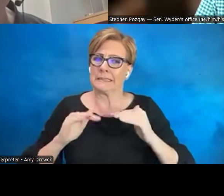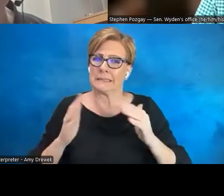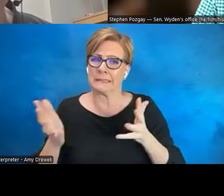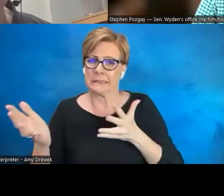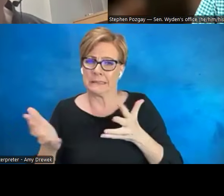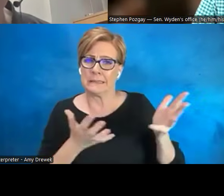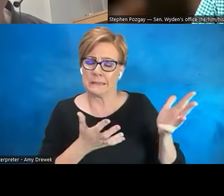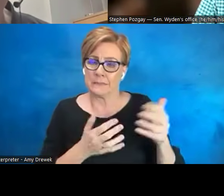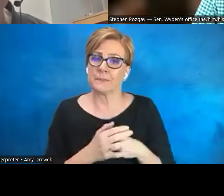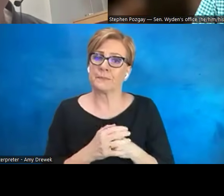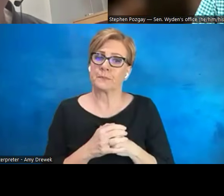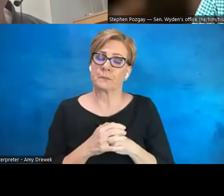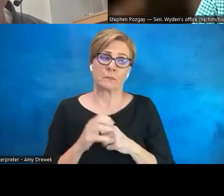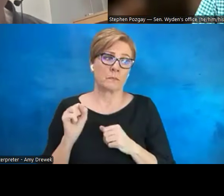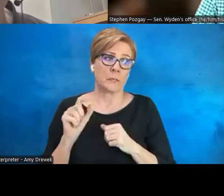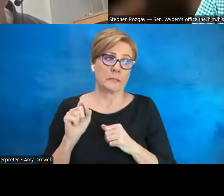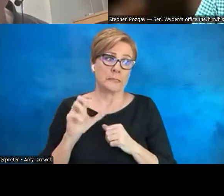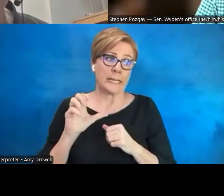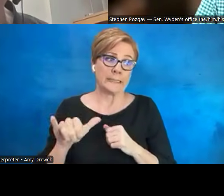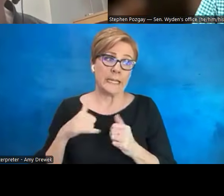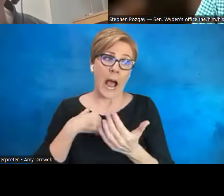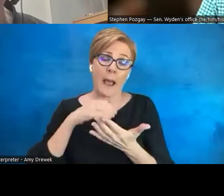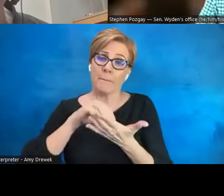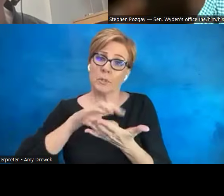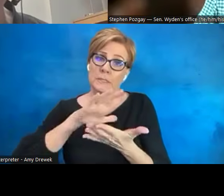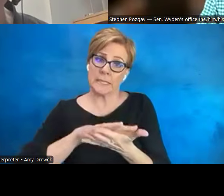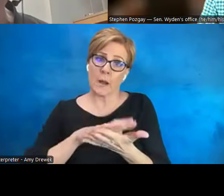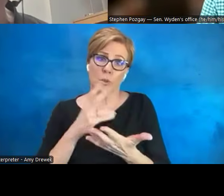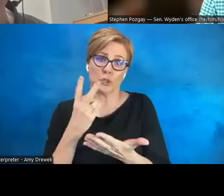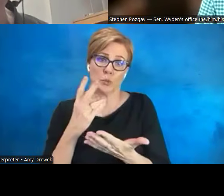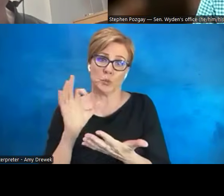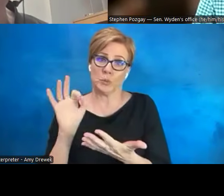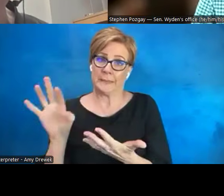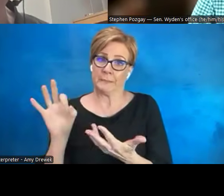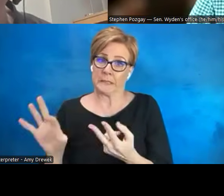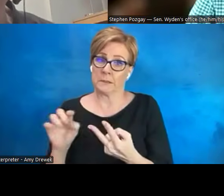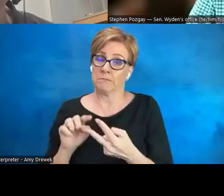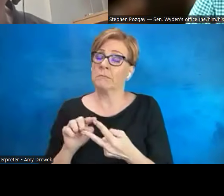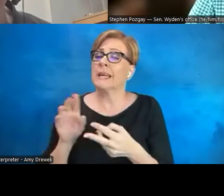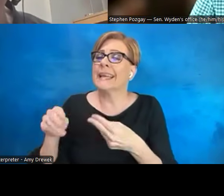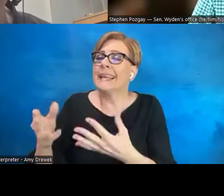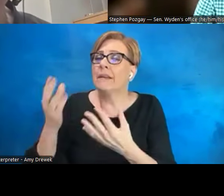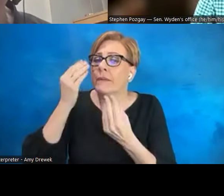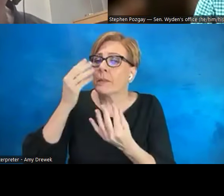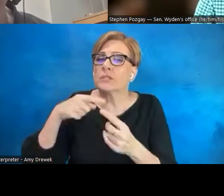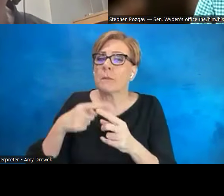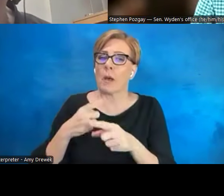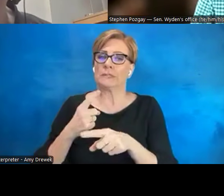The two tips that I had written down were give information about typical timelines, and SSA publishes some of